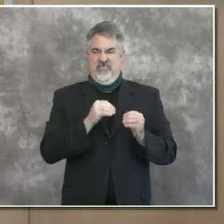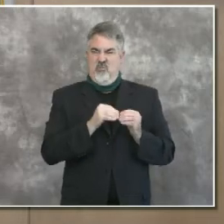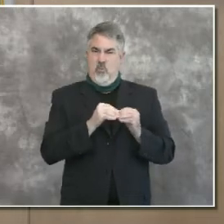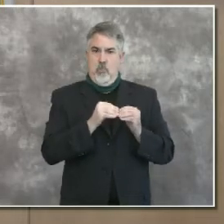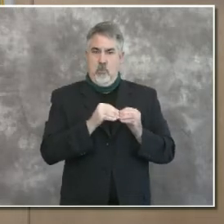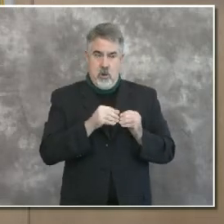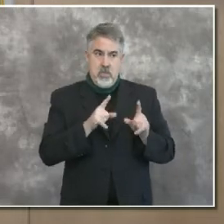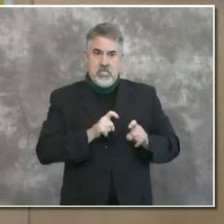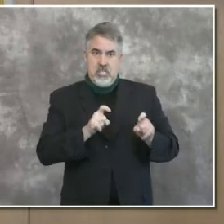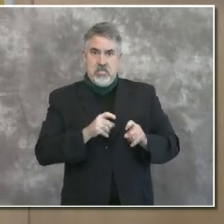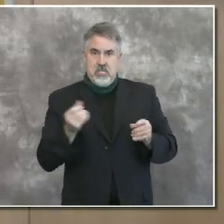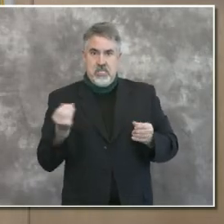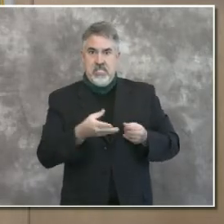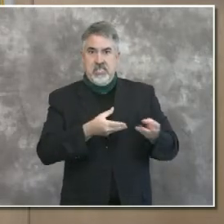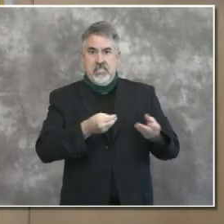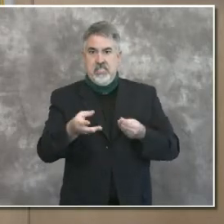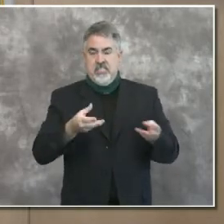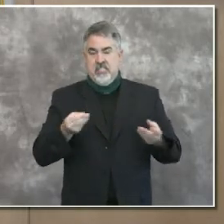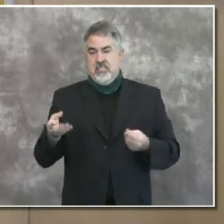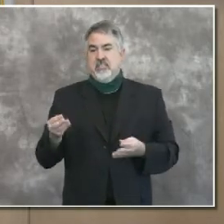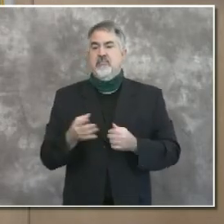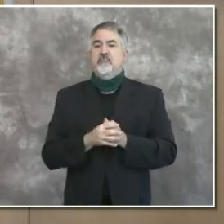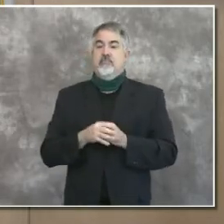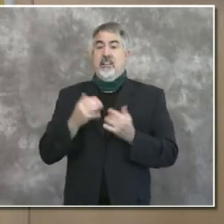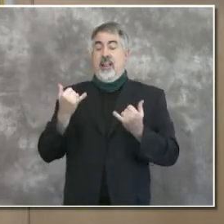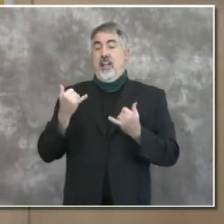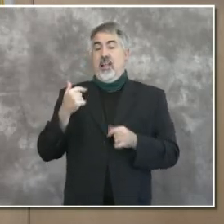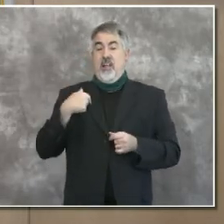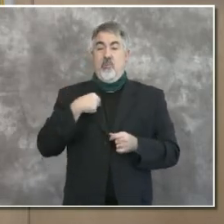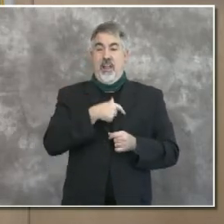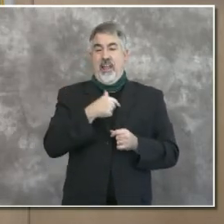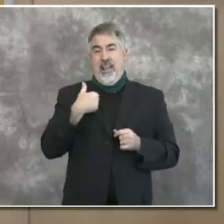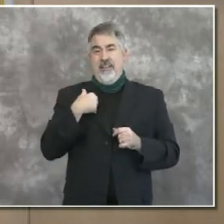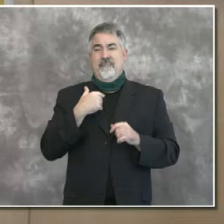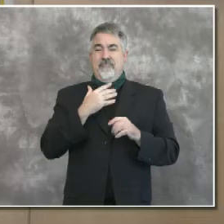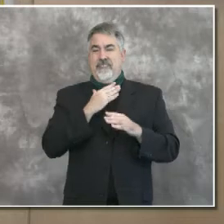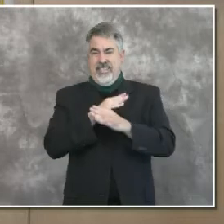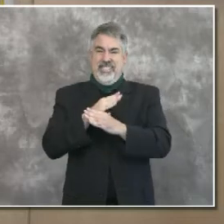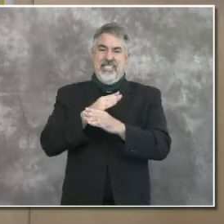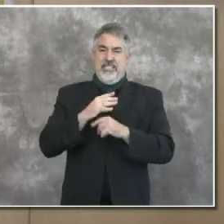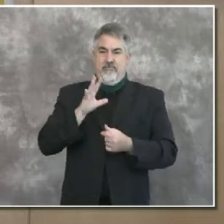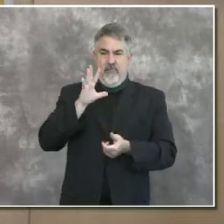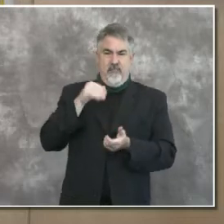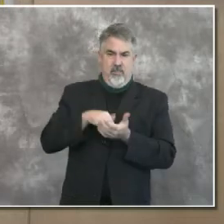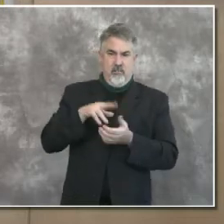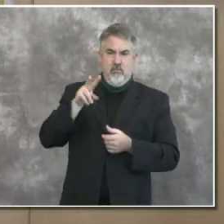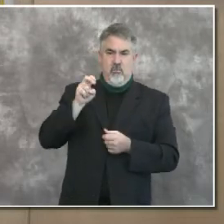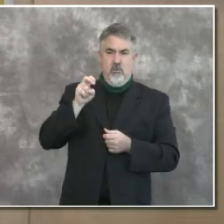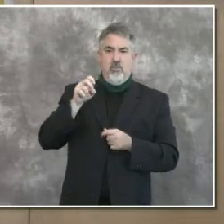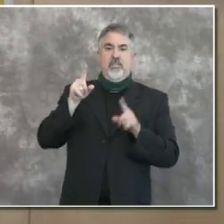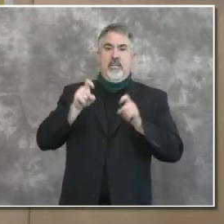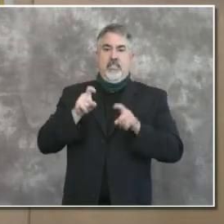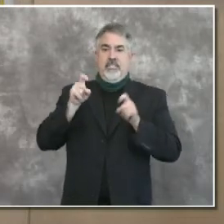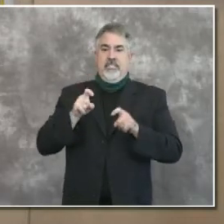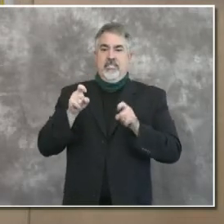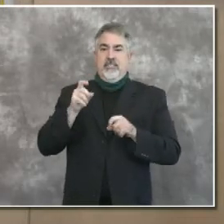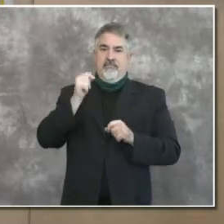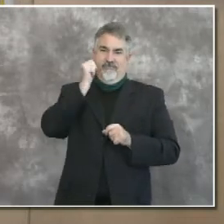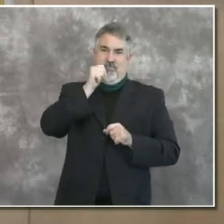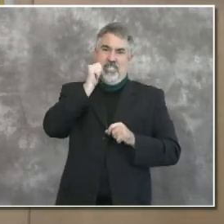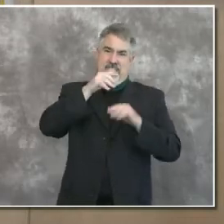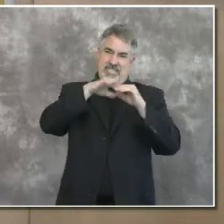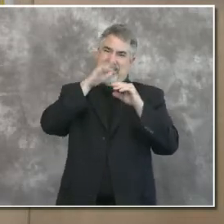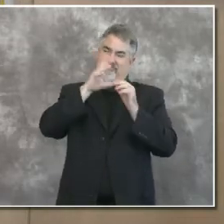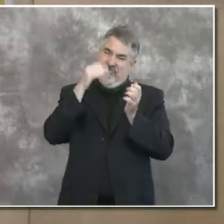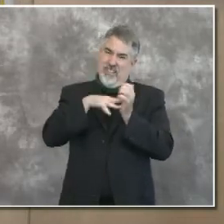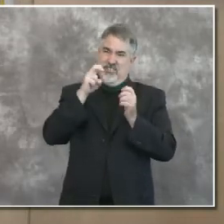roadblocks in achieving the nearly 5,200 diagnostic tests that we need to get to daily. I heard about them firsthand yesterday